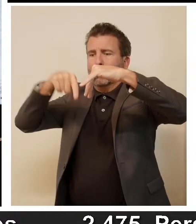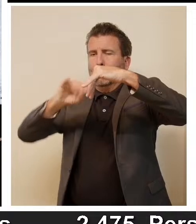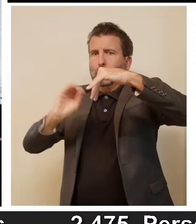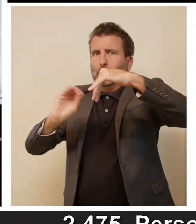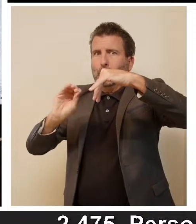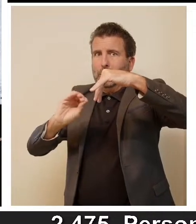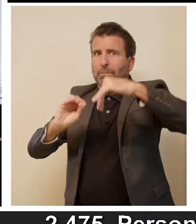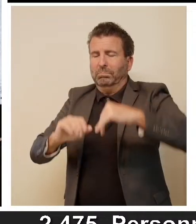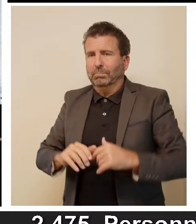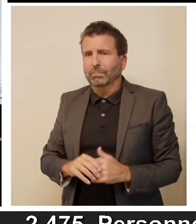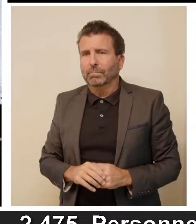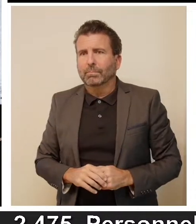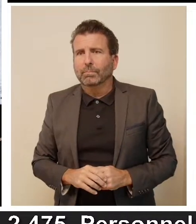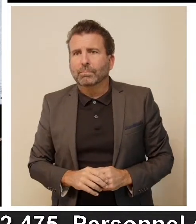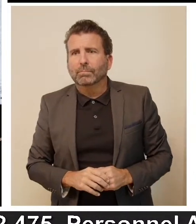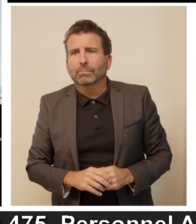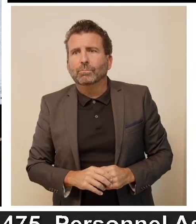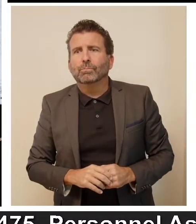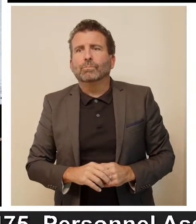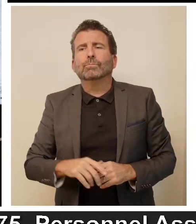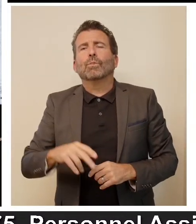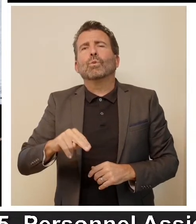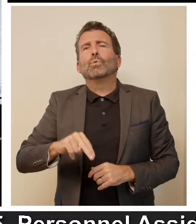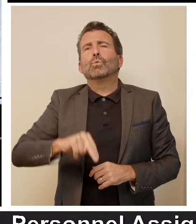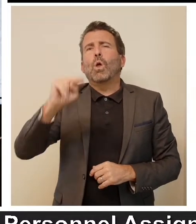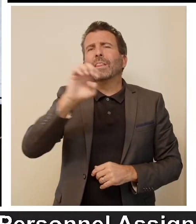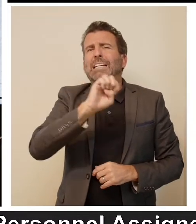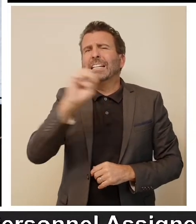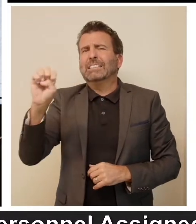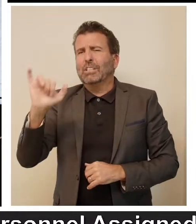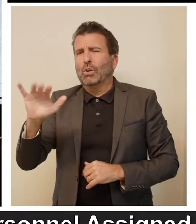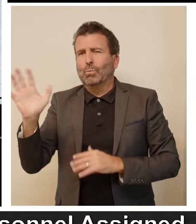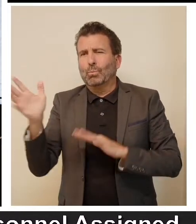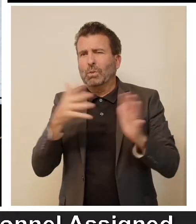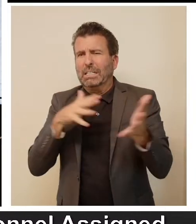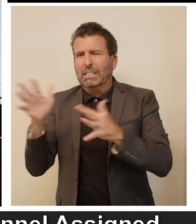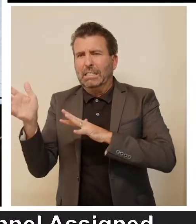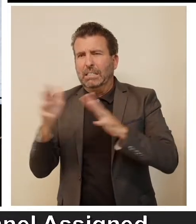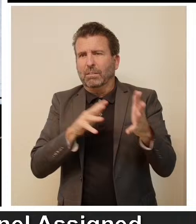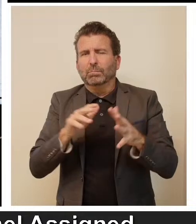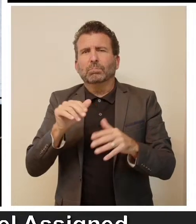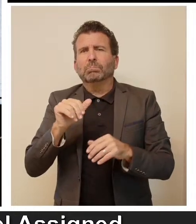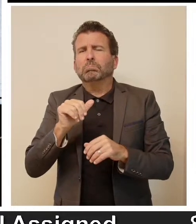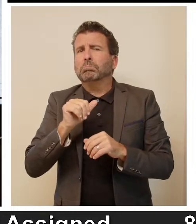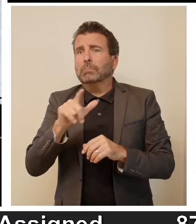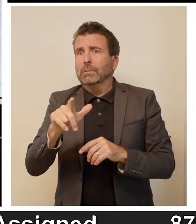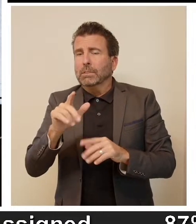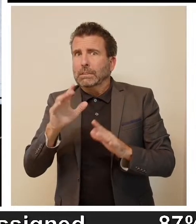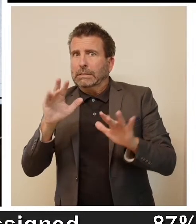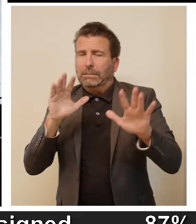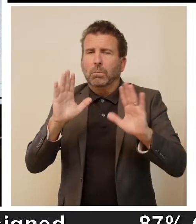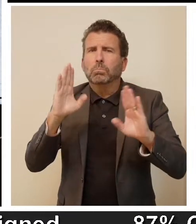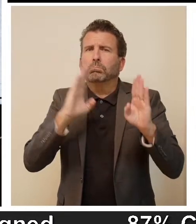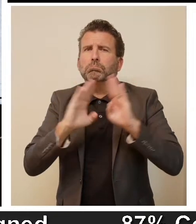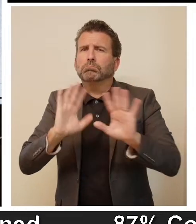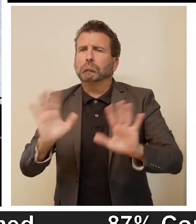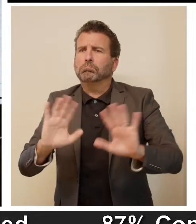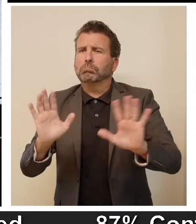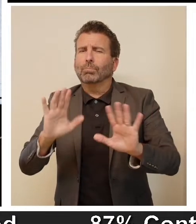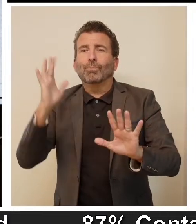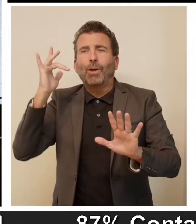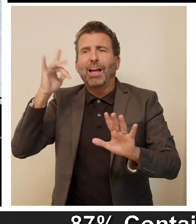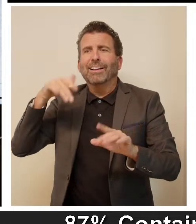for the most part it won't be a large concern. We're going to keep some of those gusty winds at those higher elevations, but most of the low elevations after tonight will remain